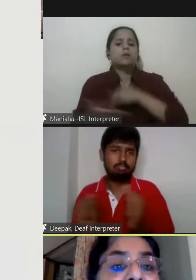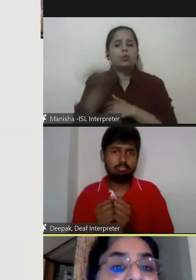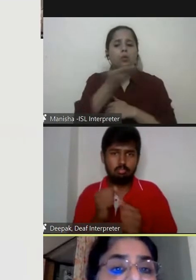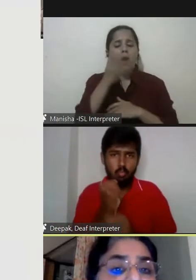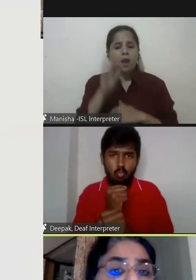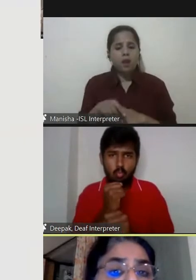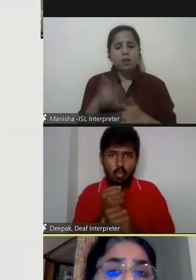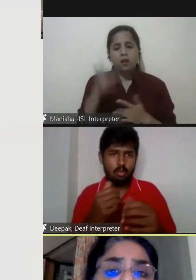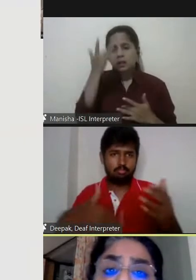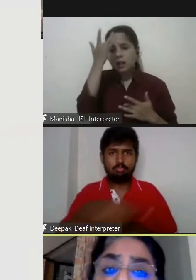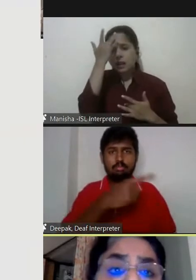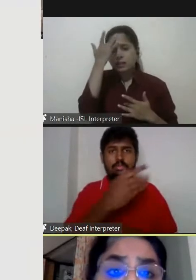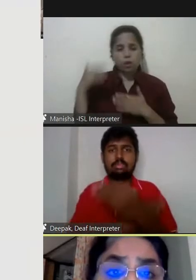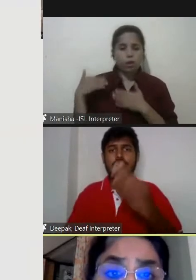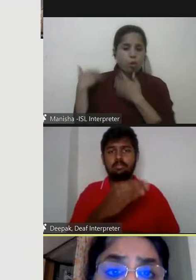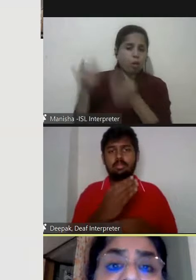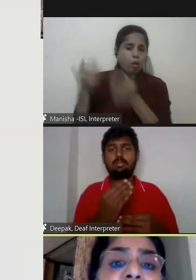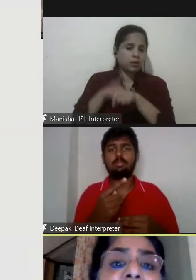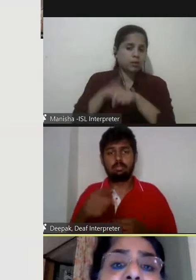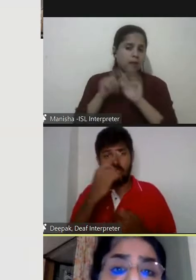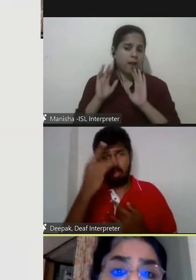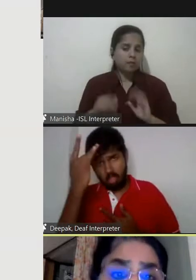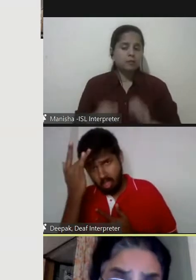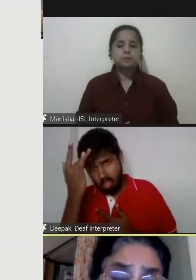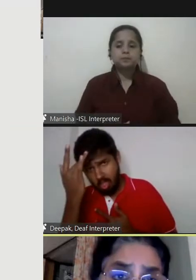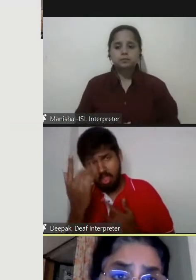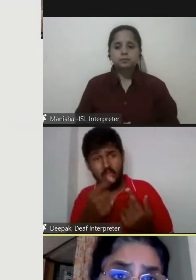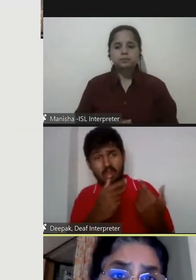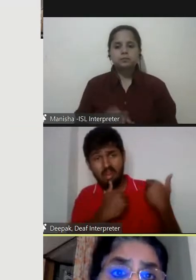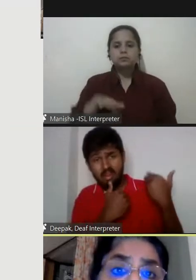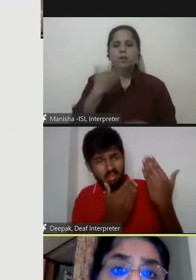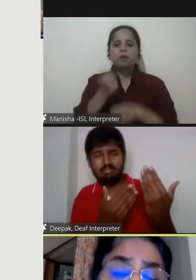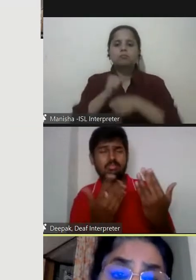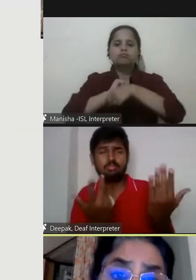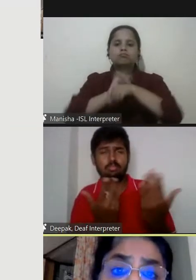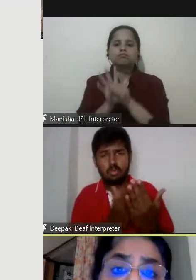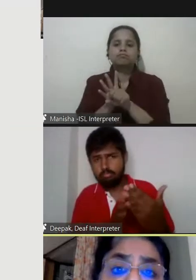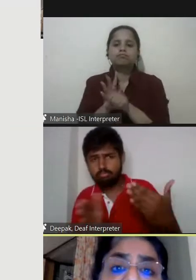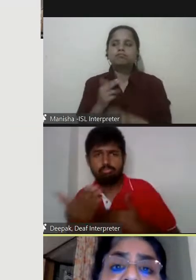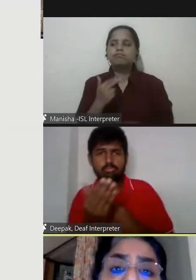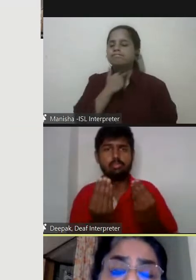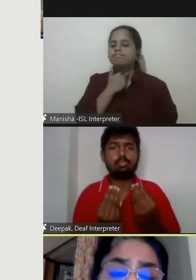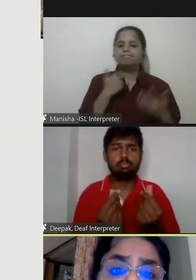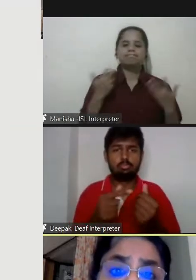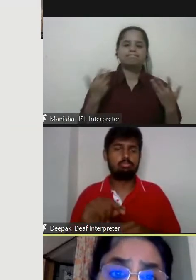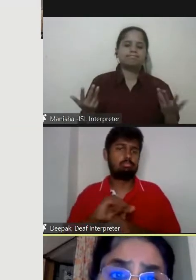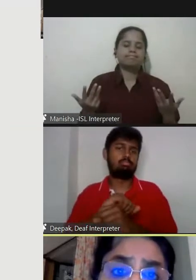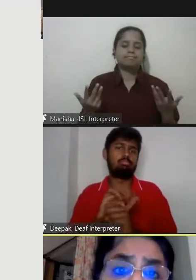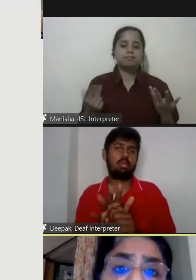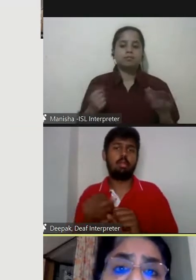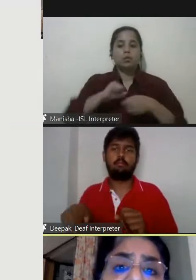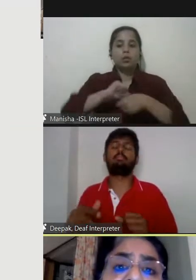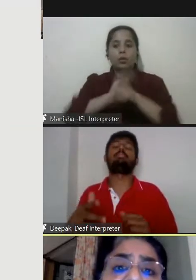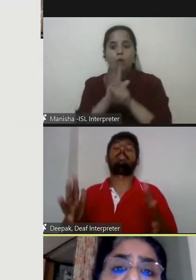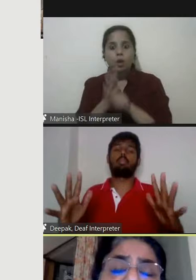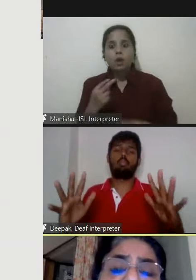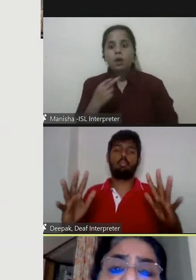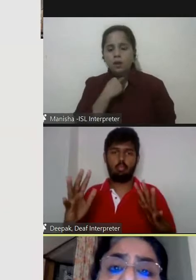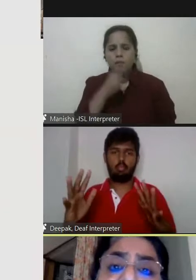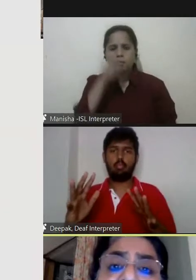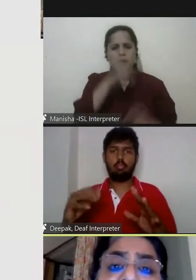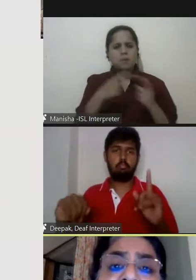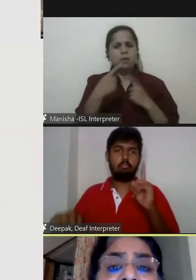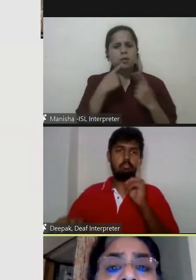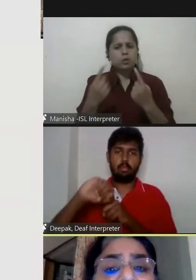long-term illnesses. And then Corona struck. And with Corona, people spoke about the